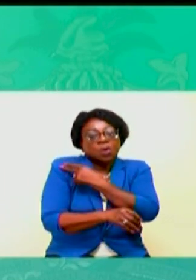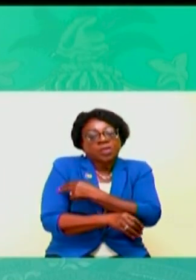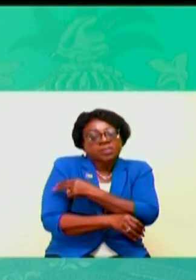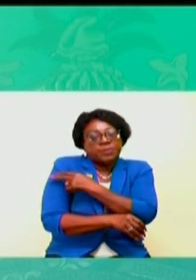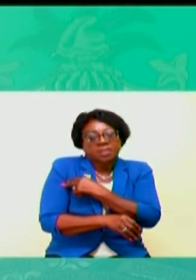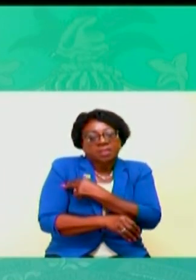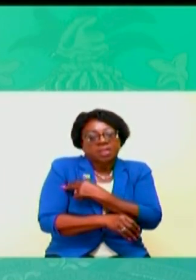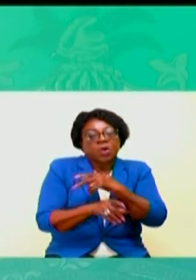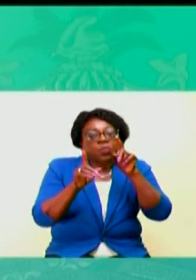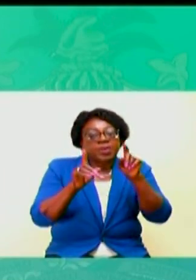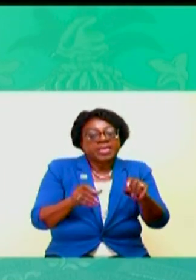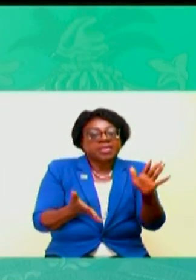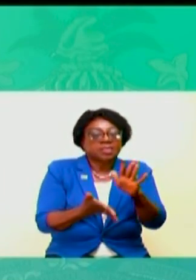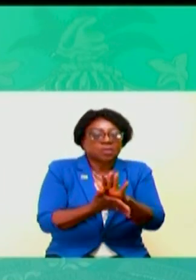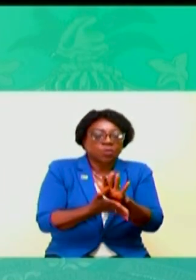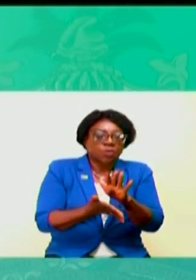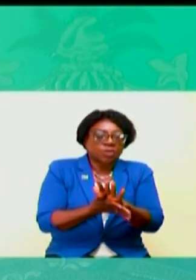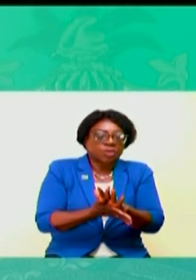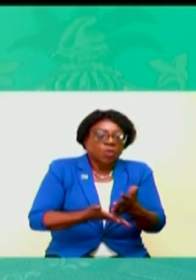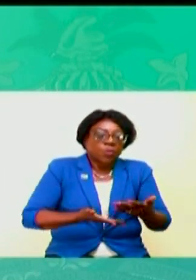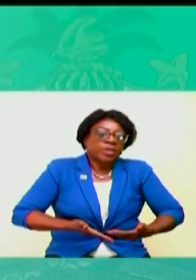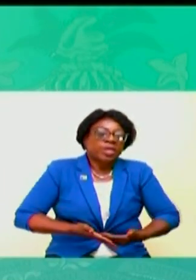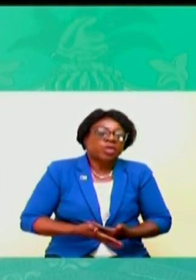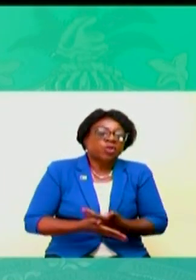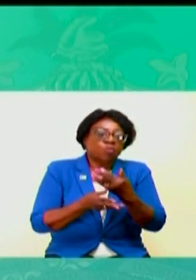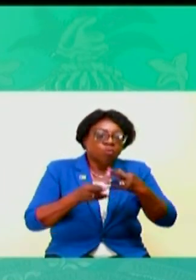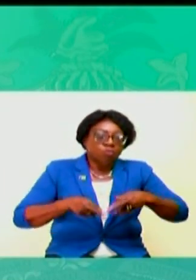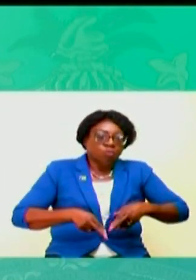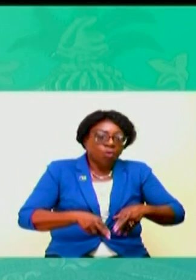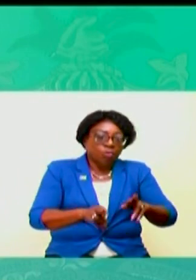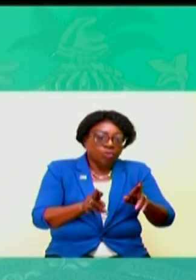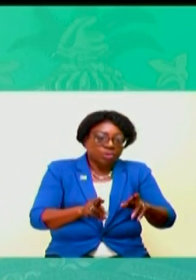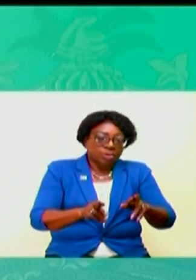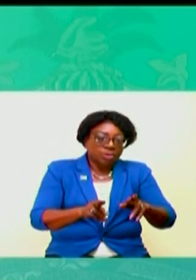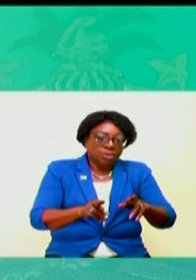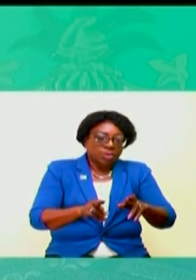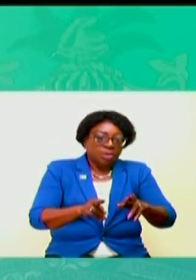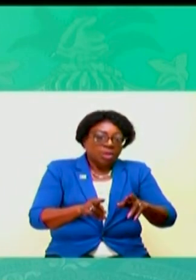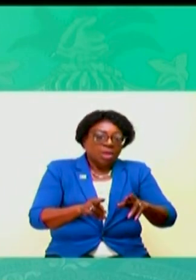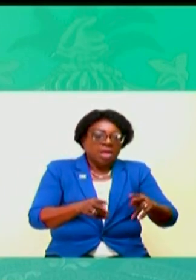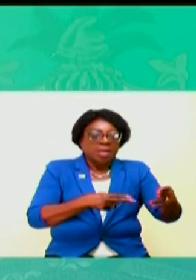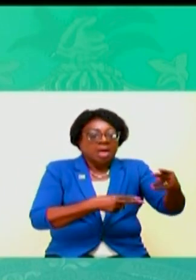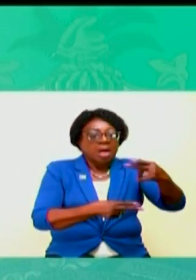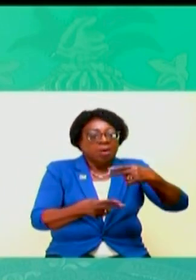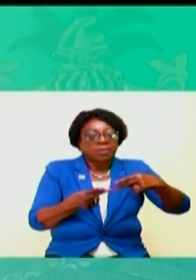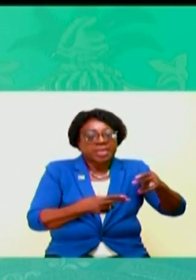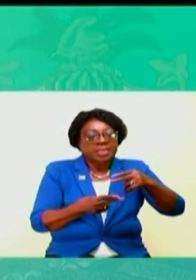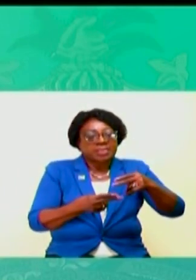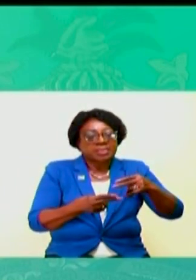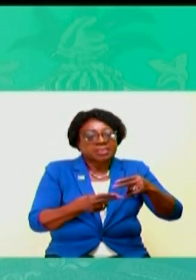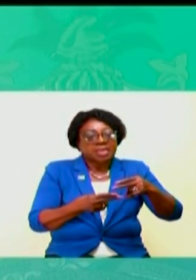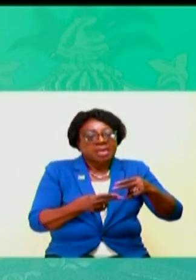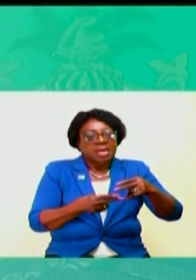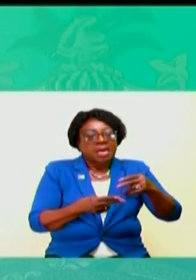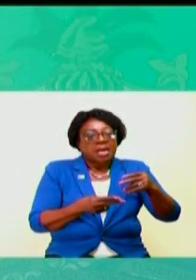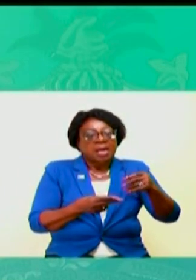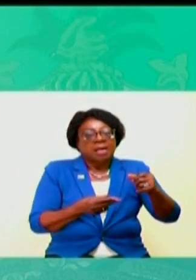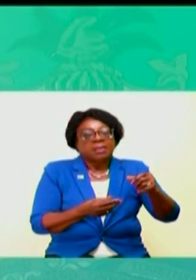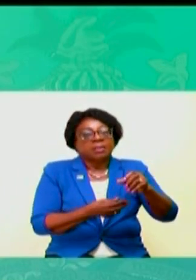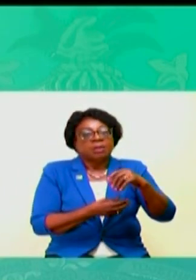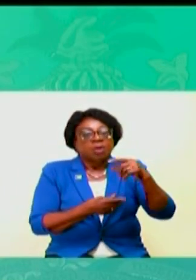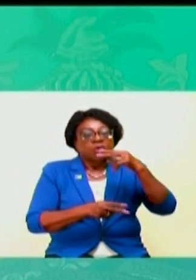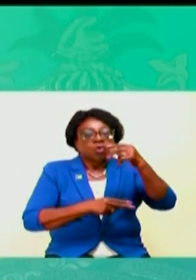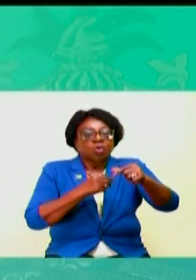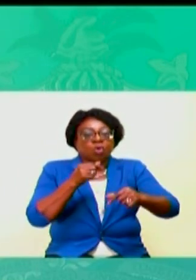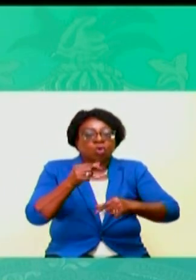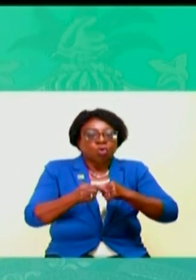roads. Due to the increasing frequency and strength of hurricanes due to global warming, we need more seawalls and